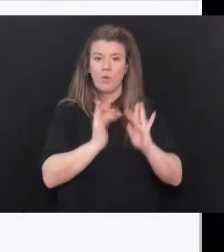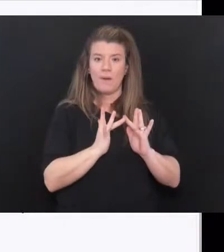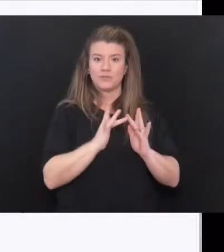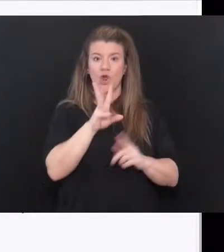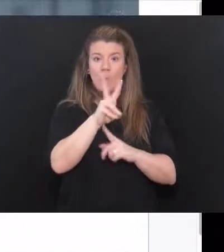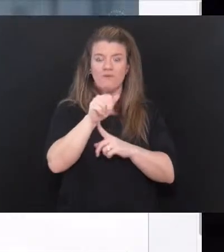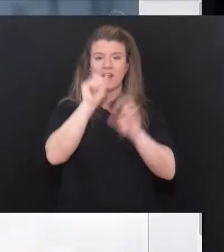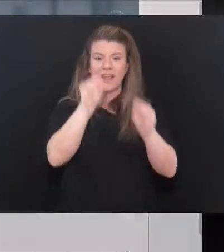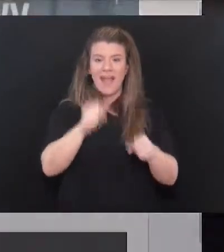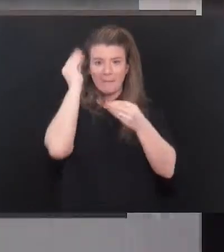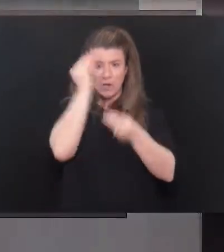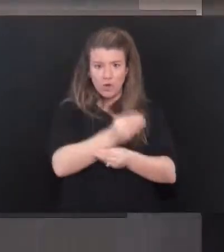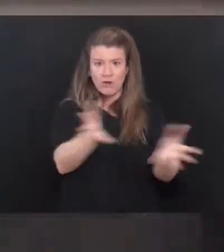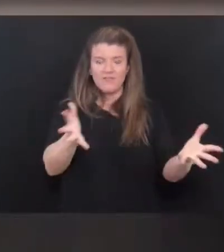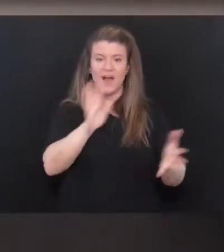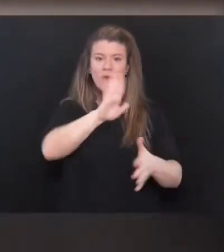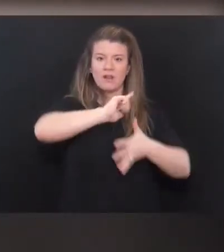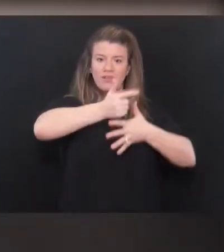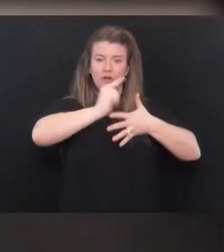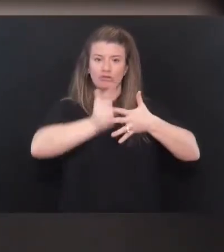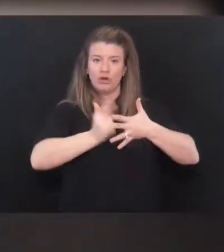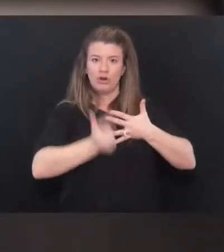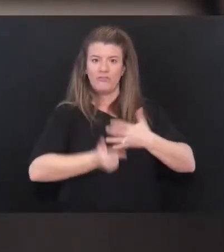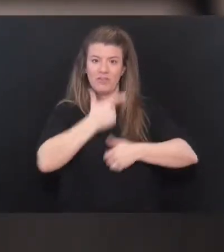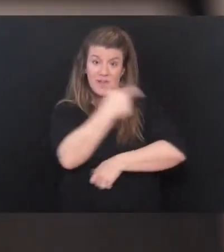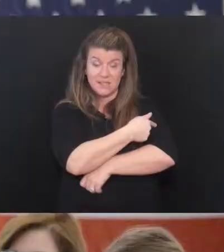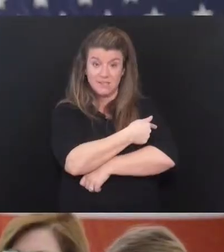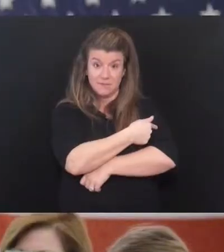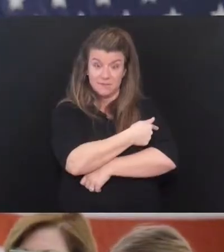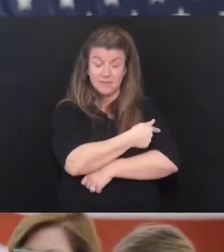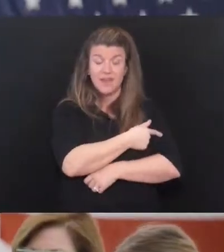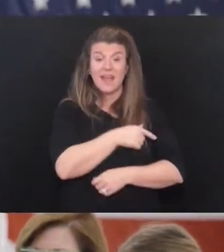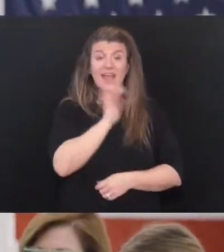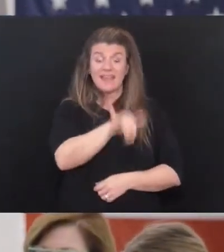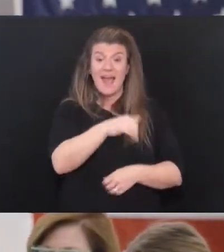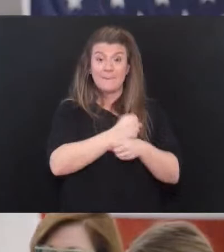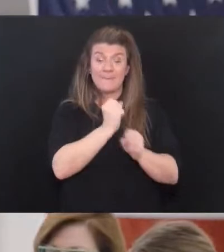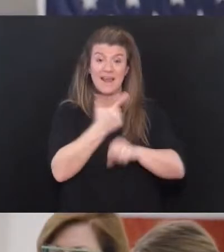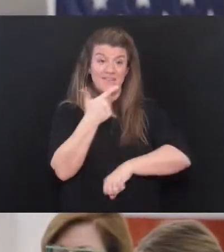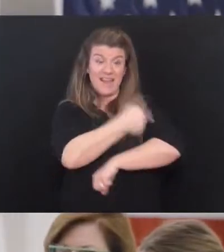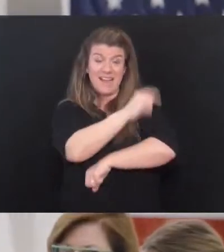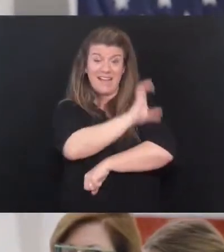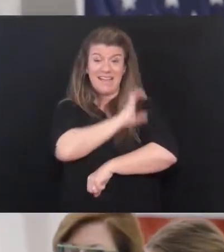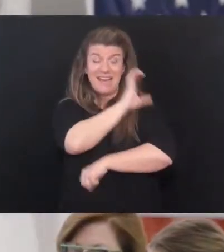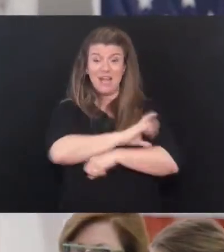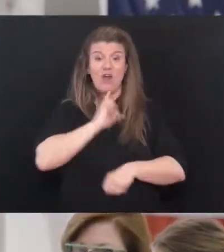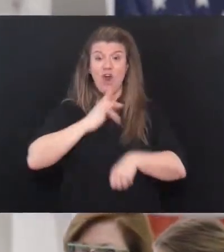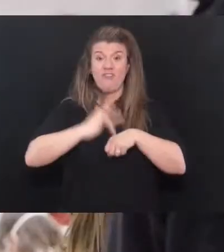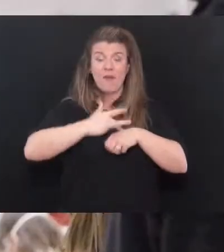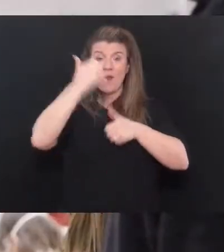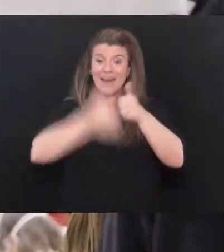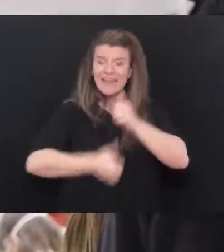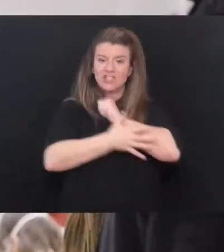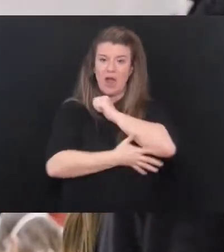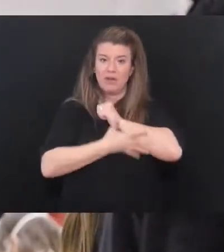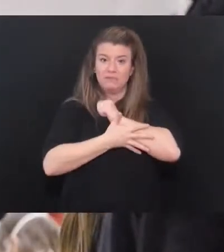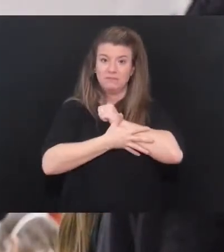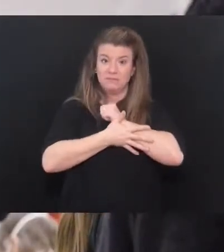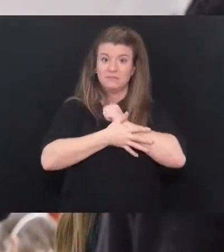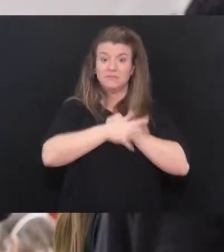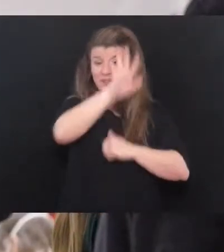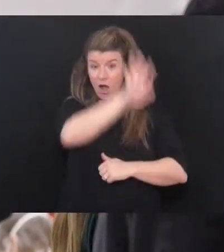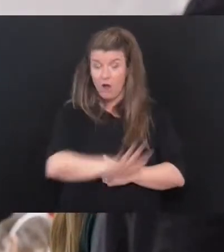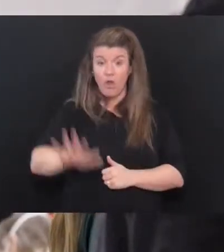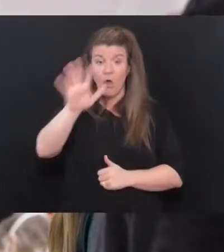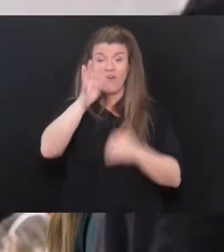Virginians can be notified when it's their turn for a vaccine. And he made vaccine clinics available in all 55 counties.